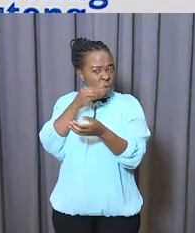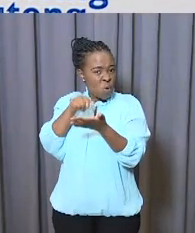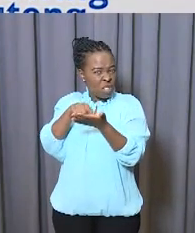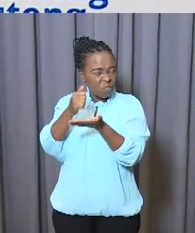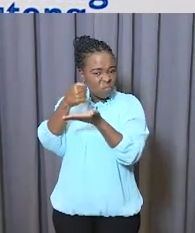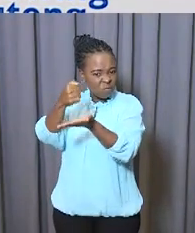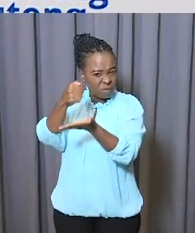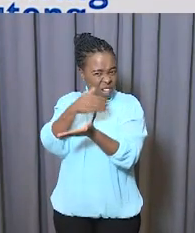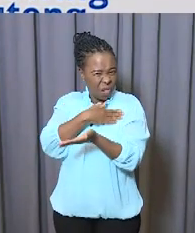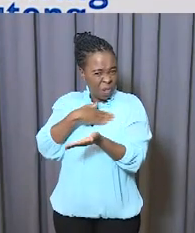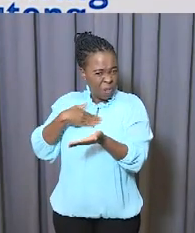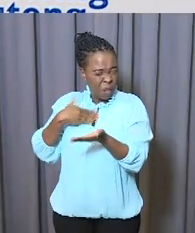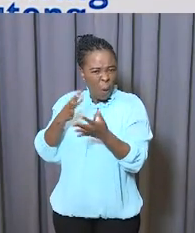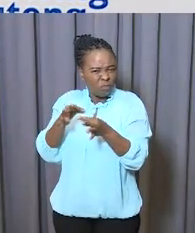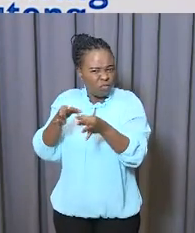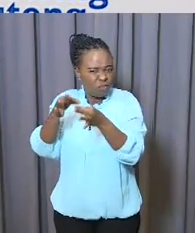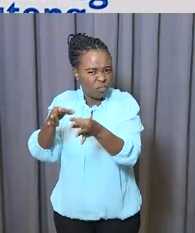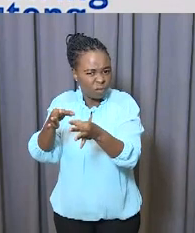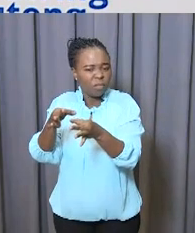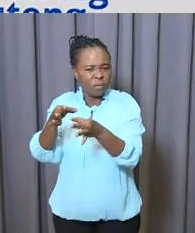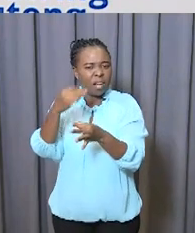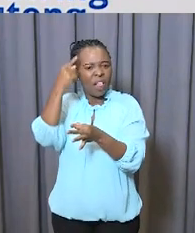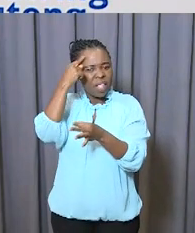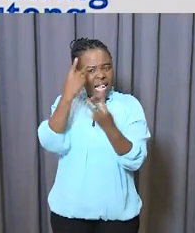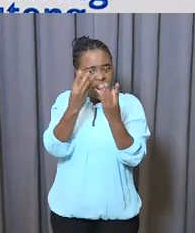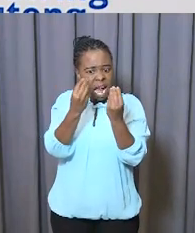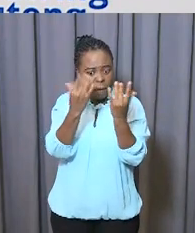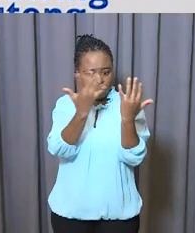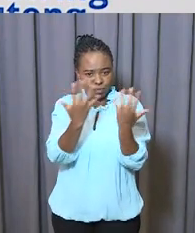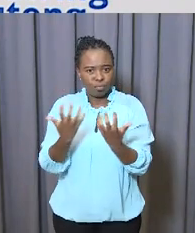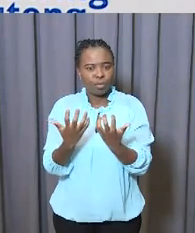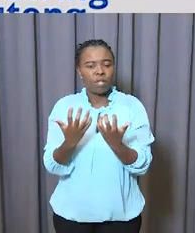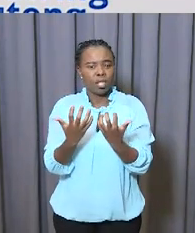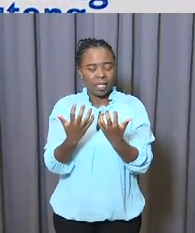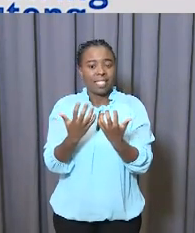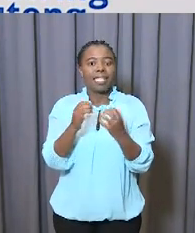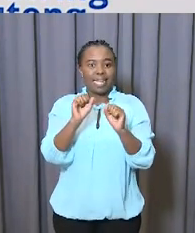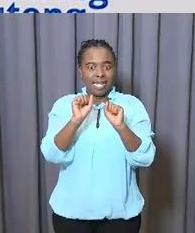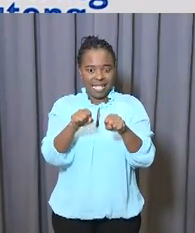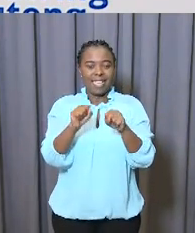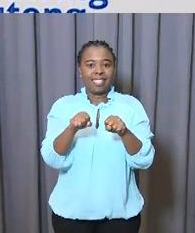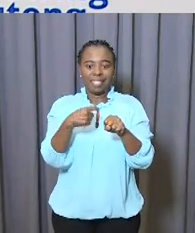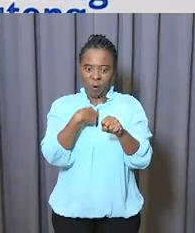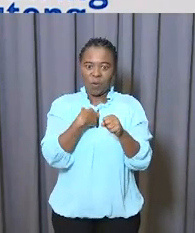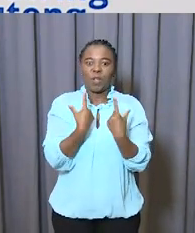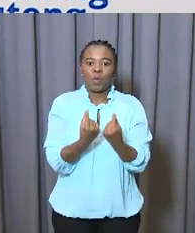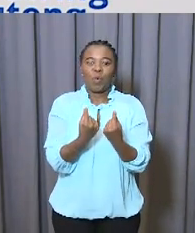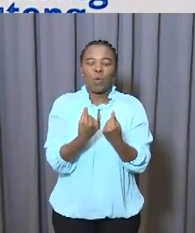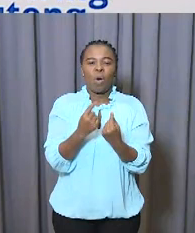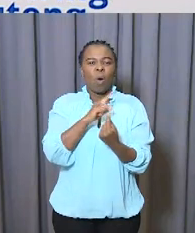think the statistics that have been provided by our Premier indicates that indeed we are distributing food. Almost